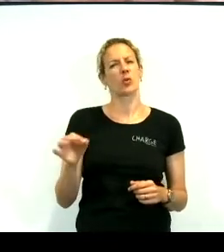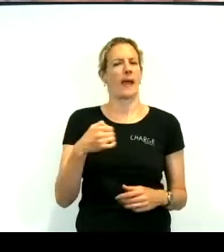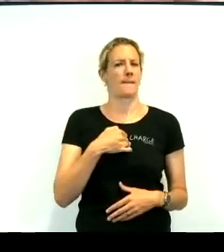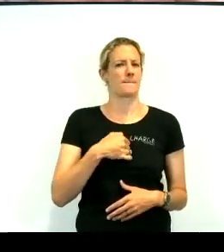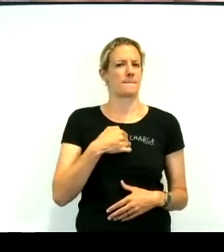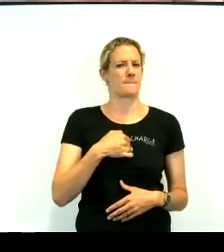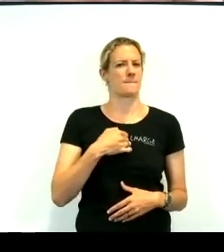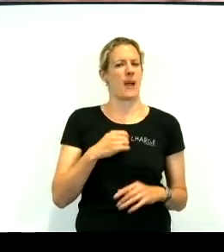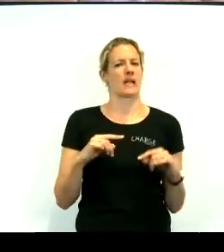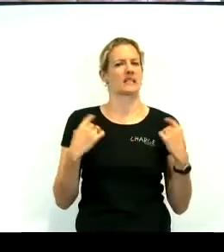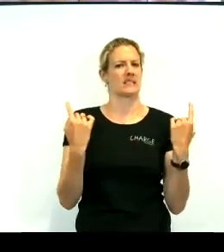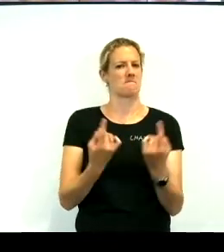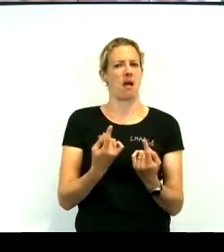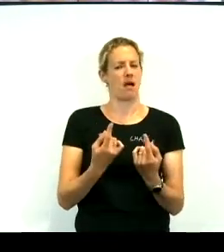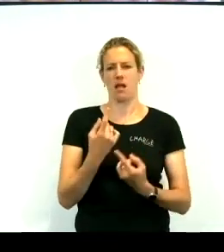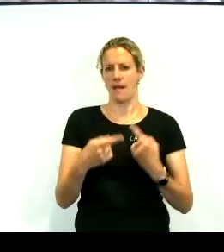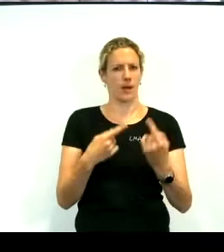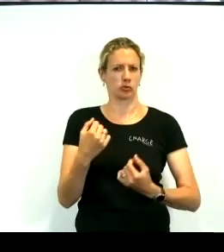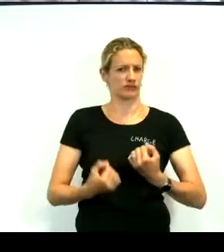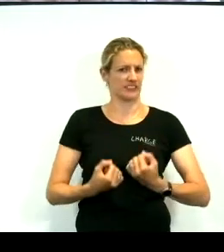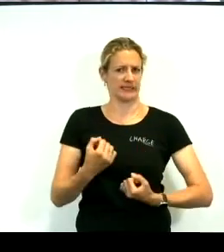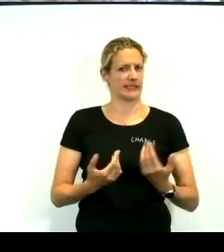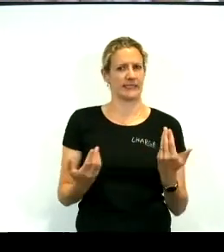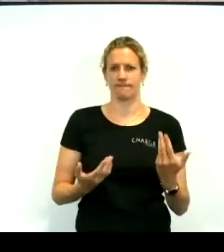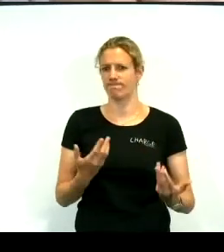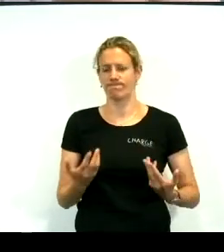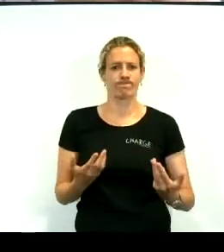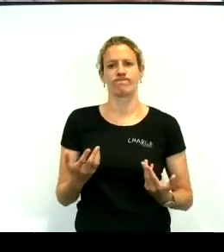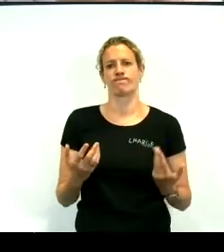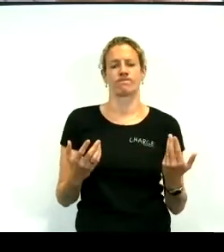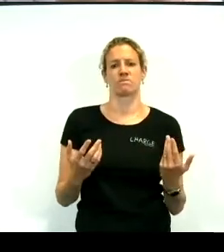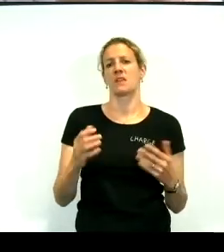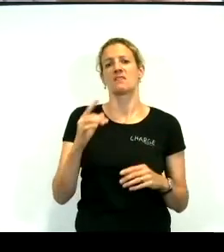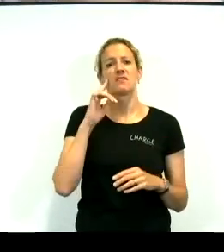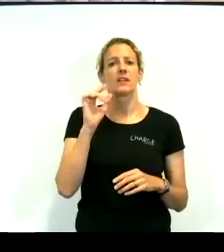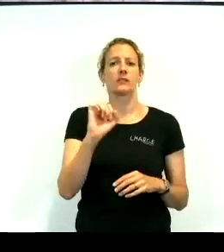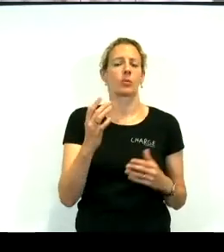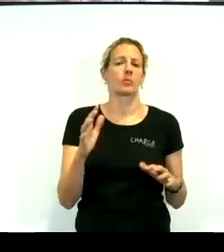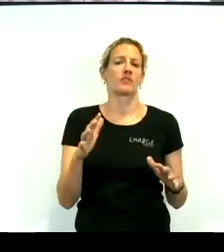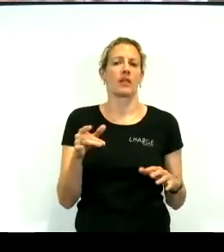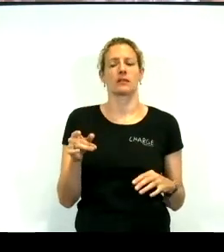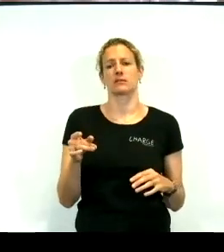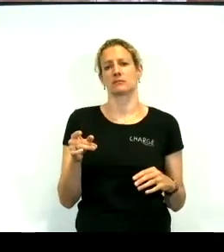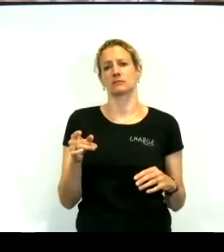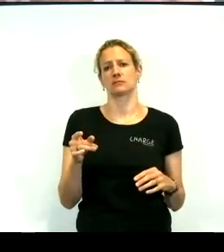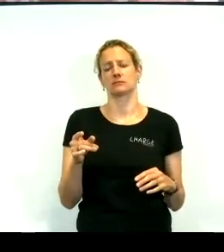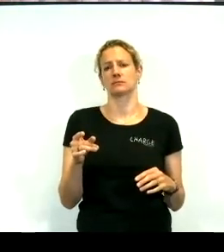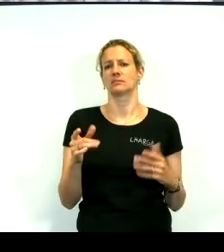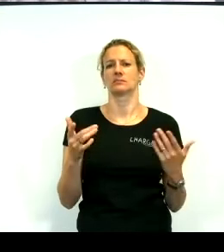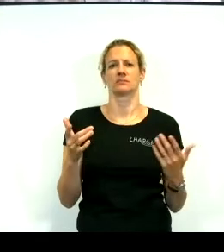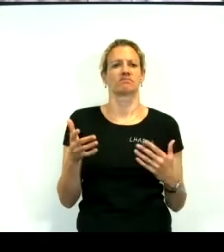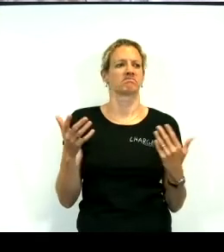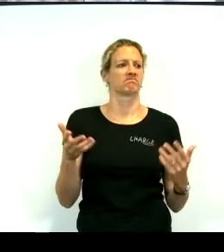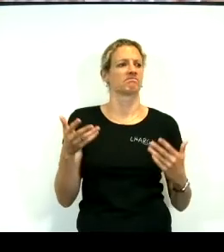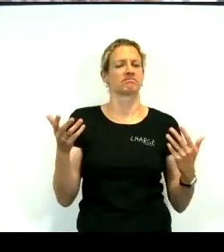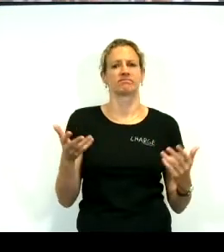possibly because the bath has just felt such a big space for her. So we've looked at getting supports in